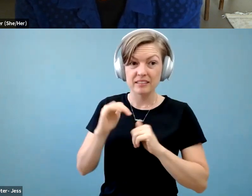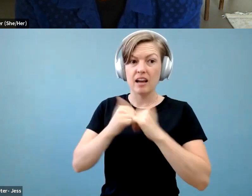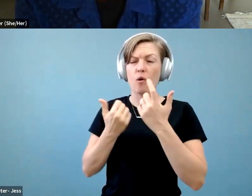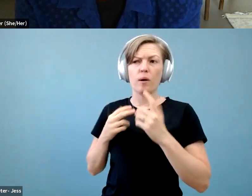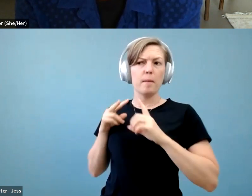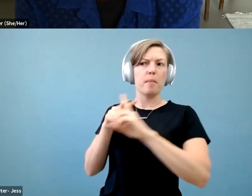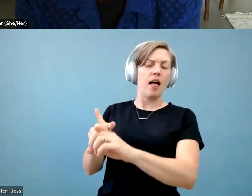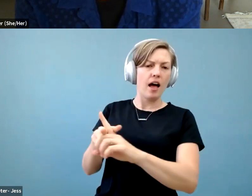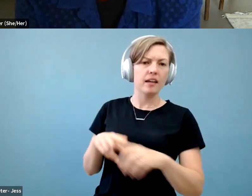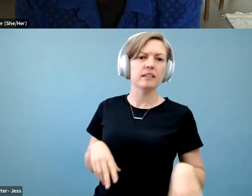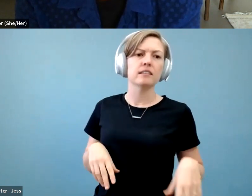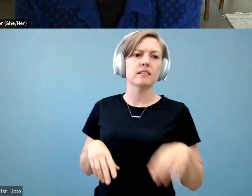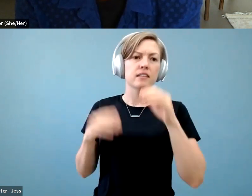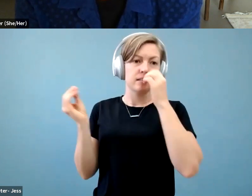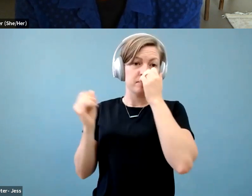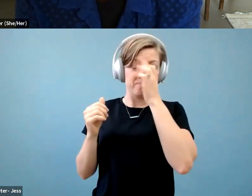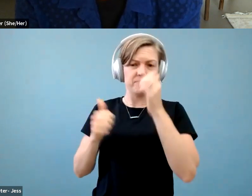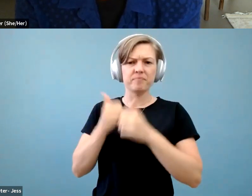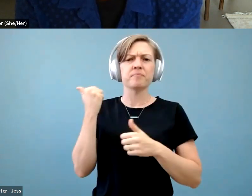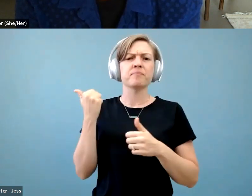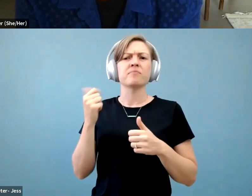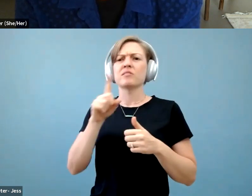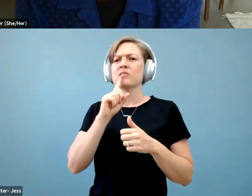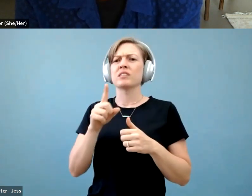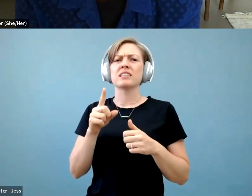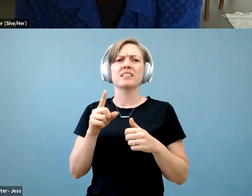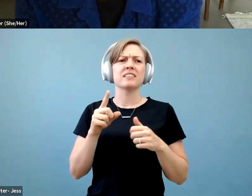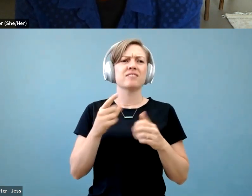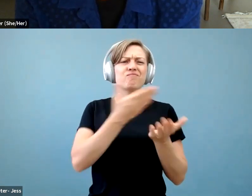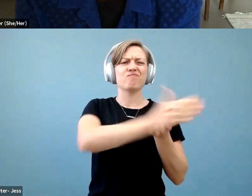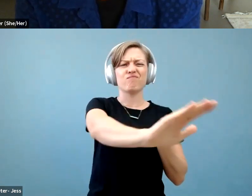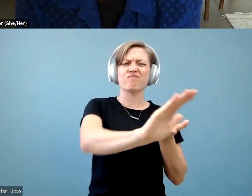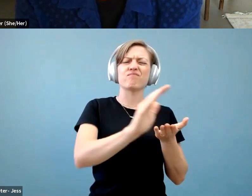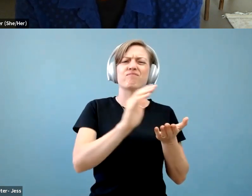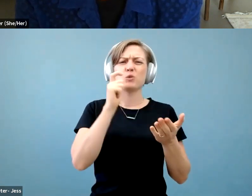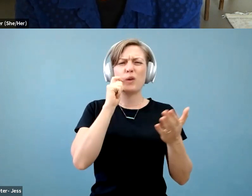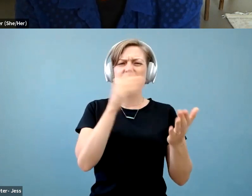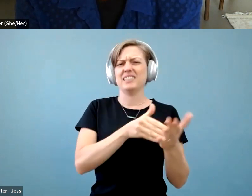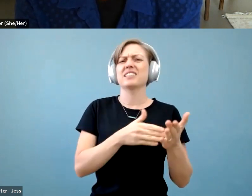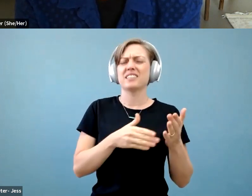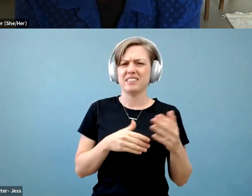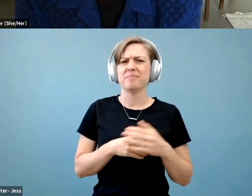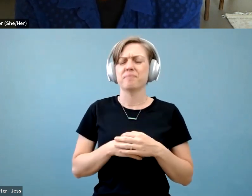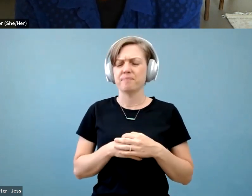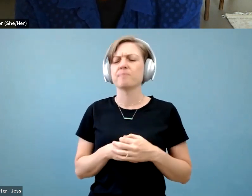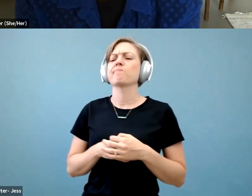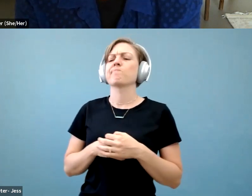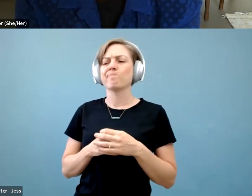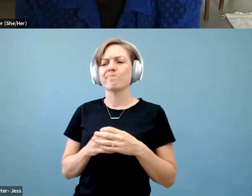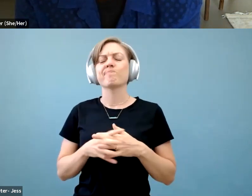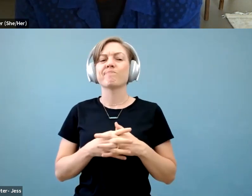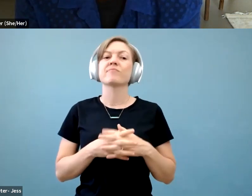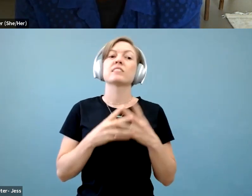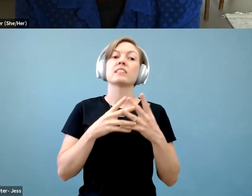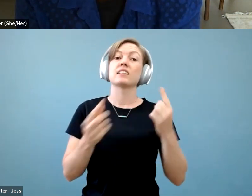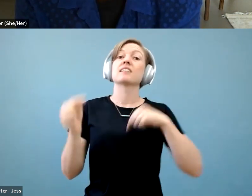them, and mostly in really extractive and racist ways. And again, we can look back